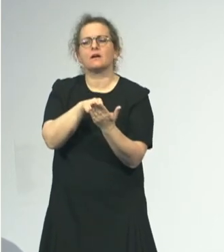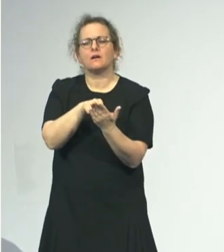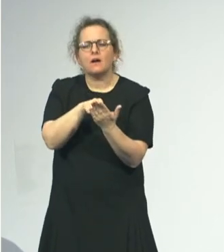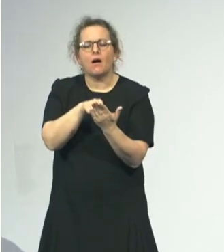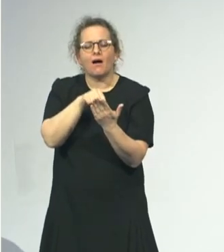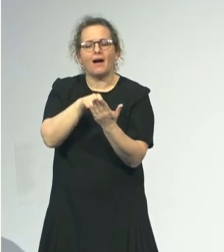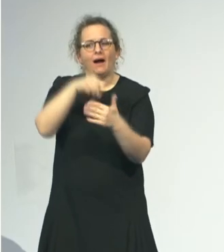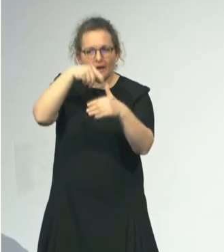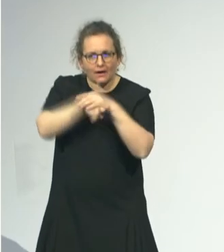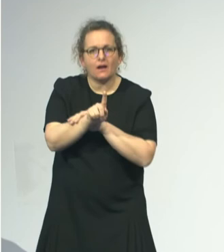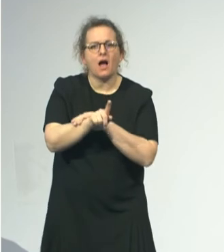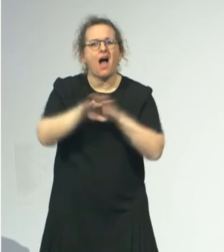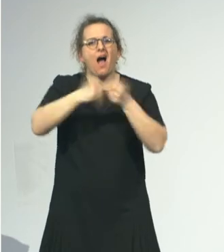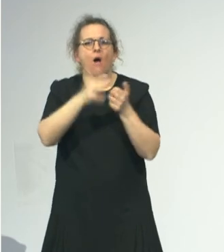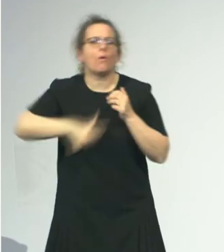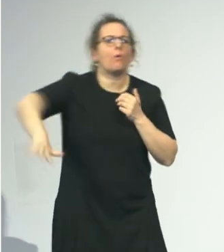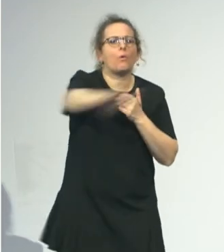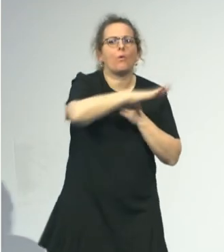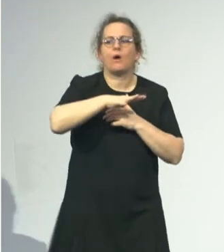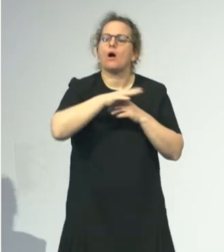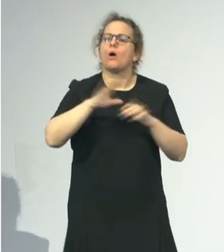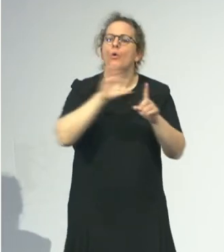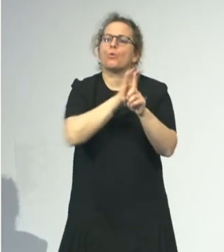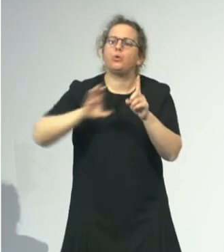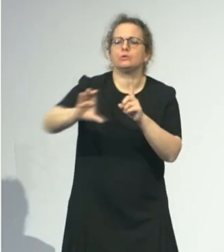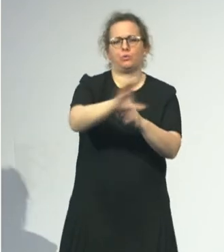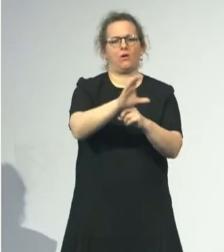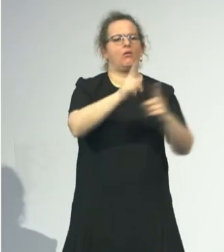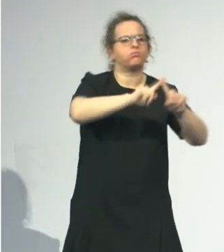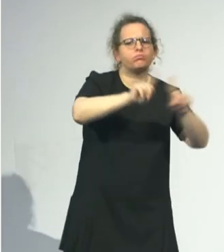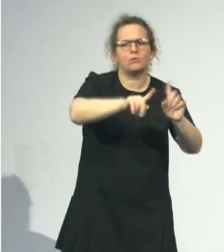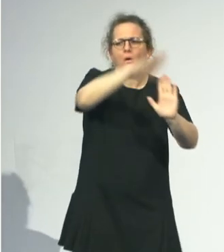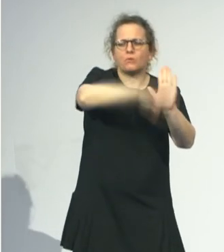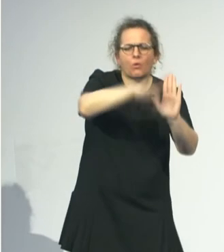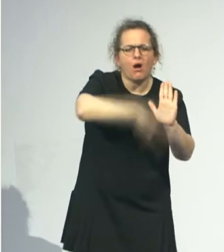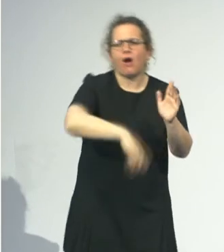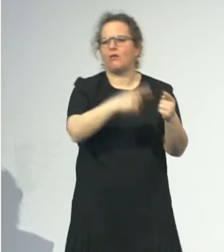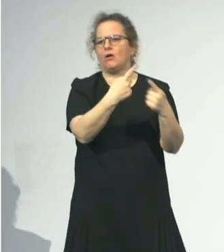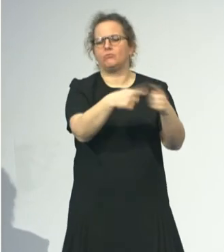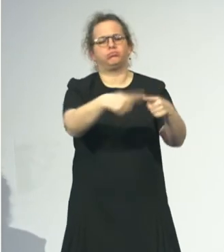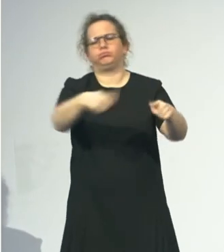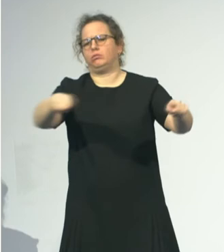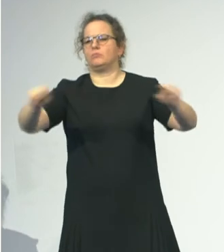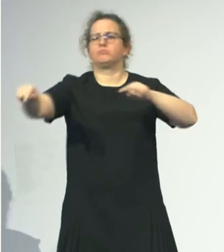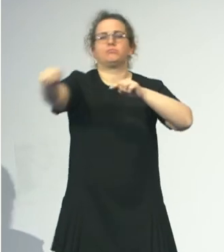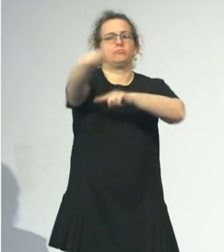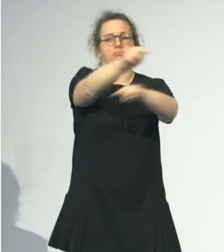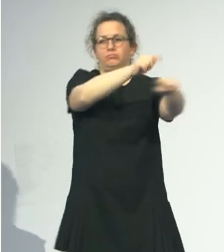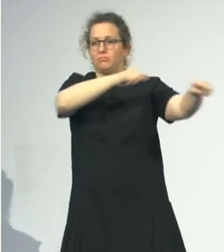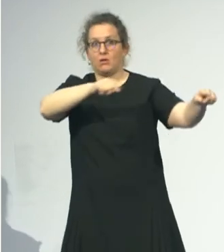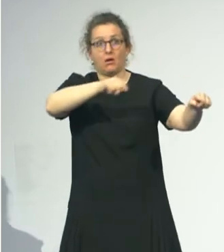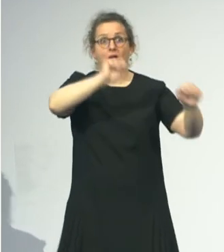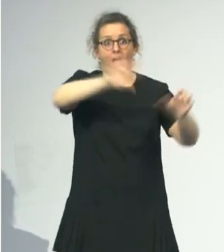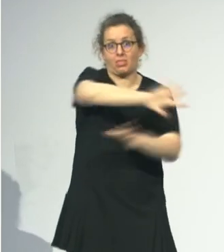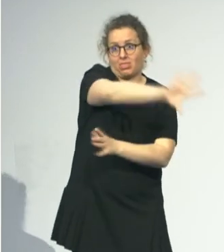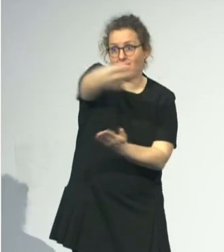register what they are doing, and people with accessibility, people with disabilities can know what is happening